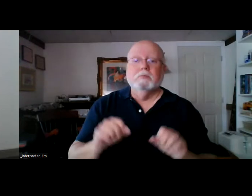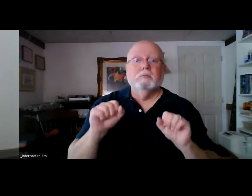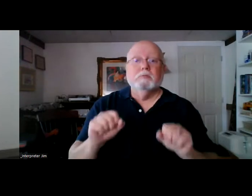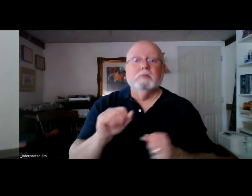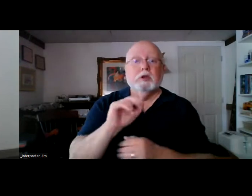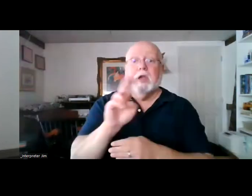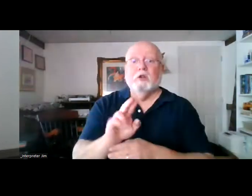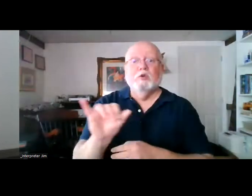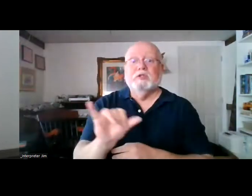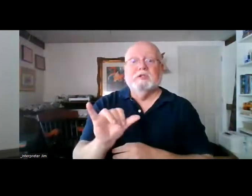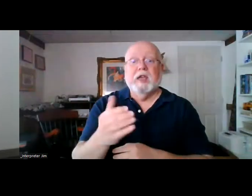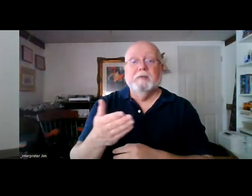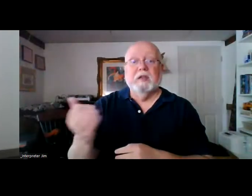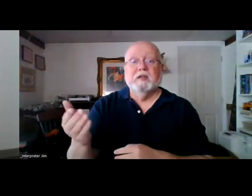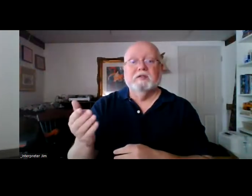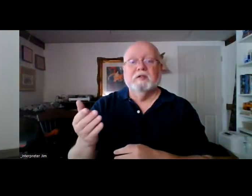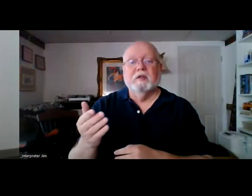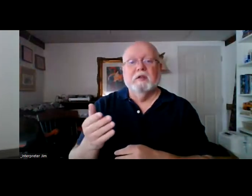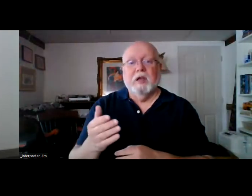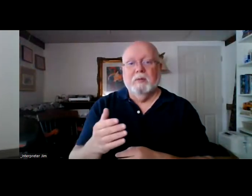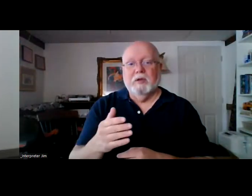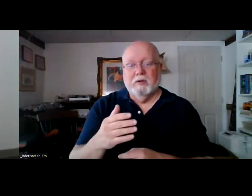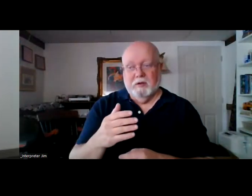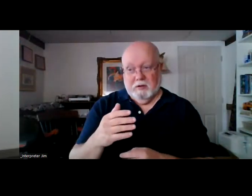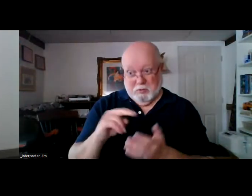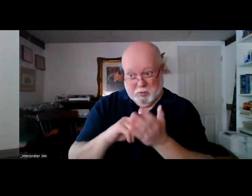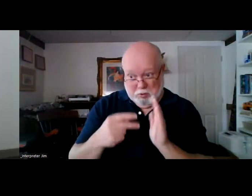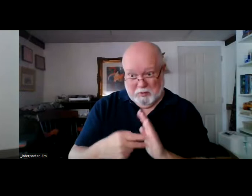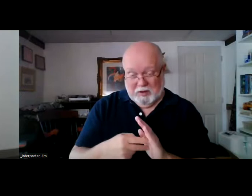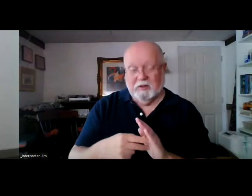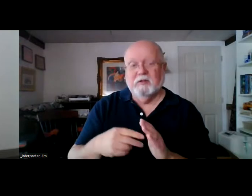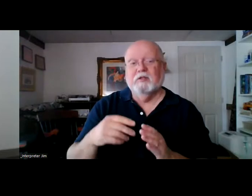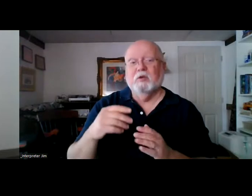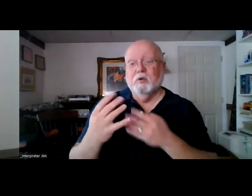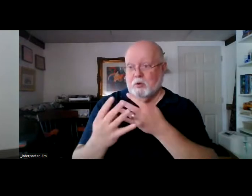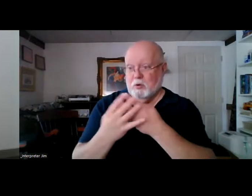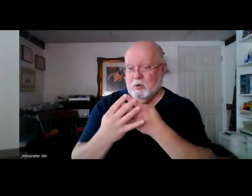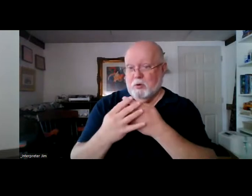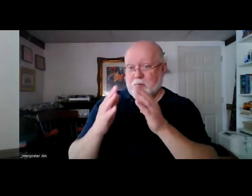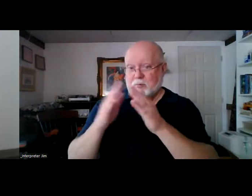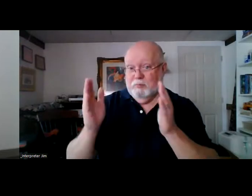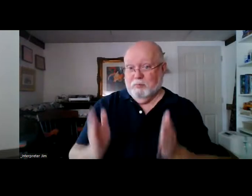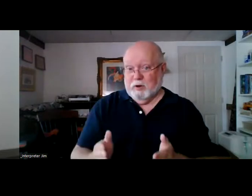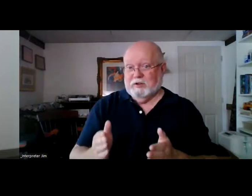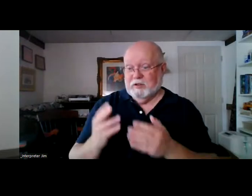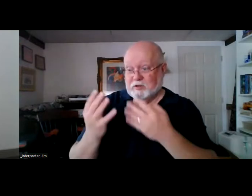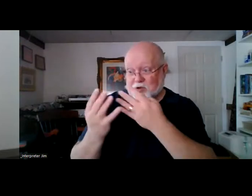I see the question, does corrections do suicide screening for gambling inmates? I'm not aware, I don't work in